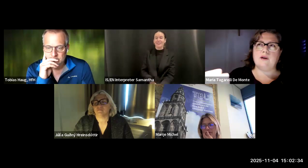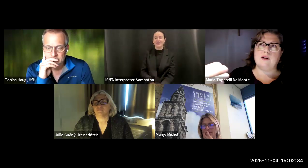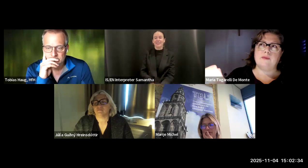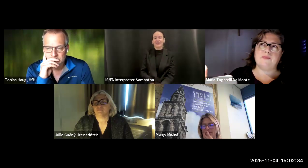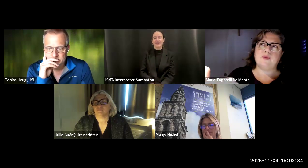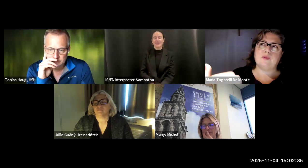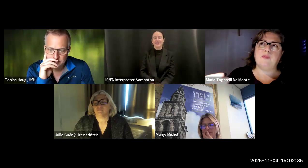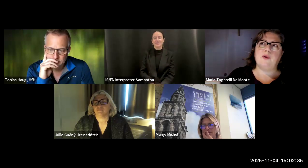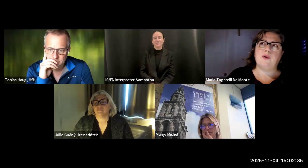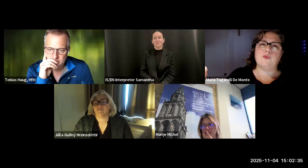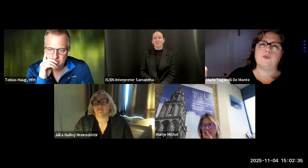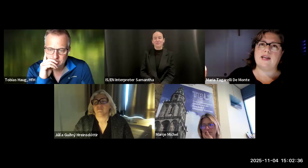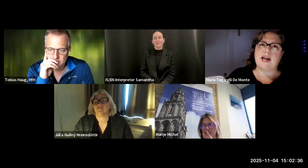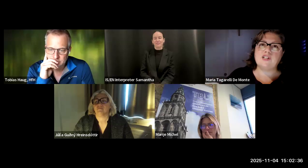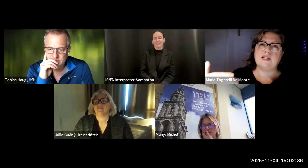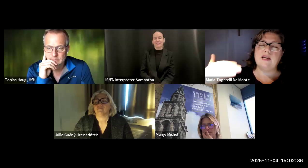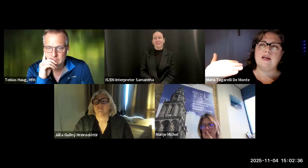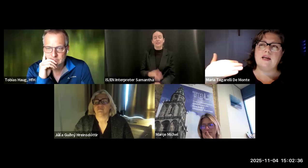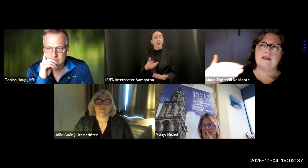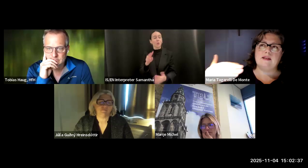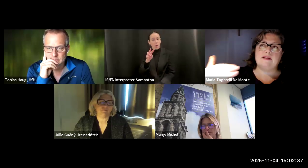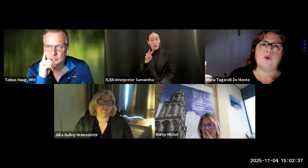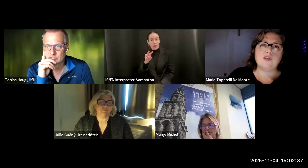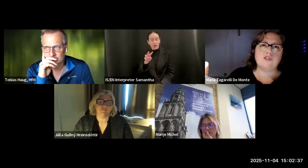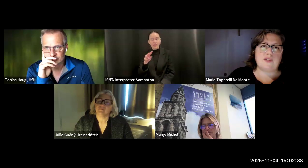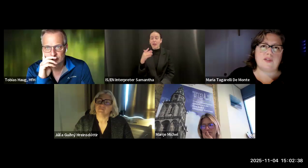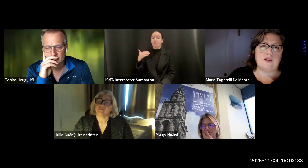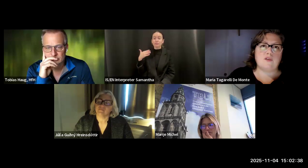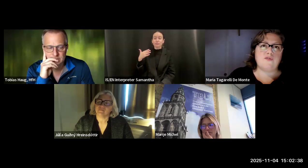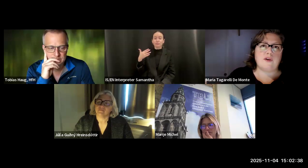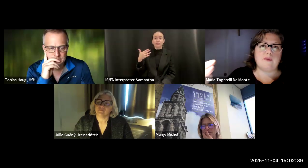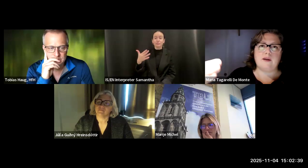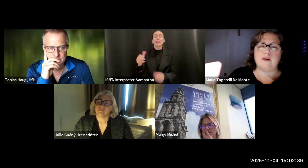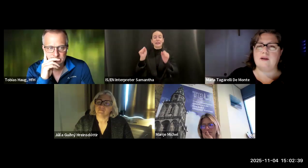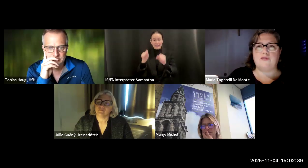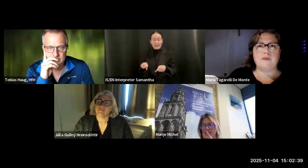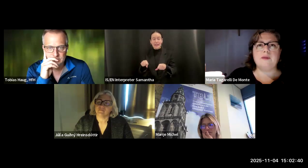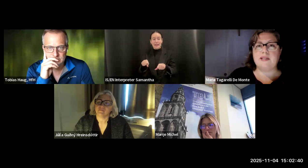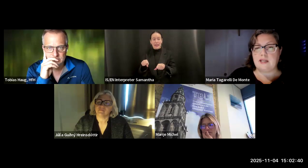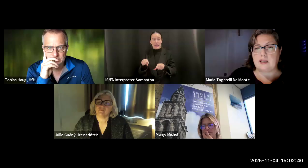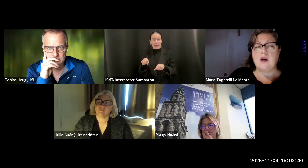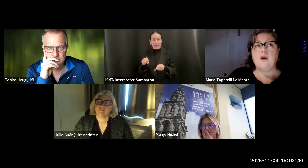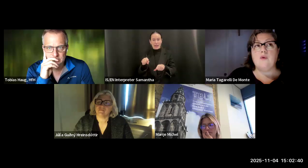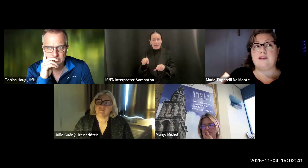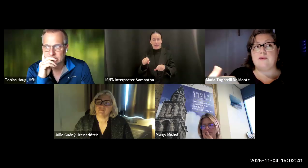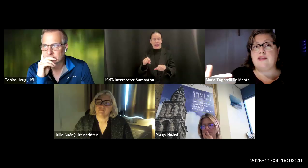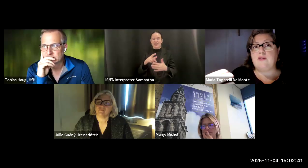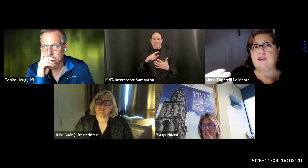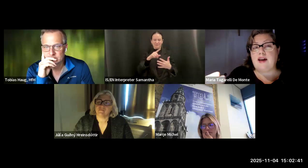get to the point where they can actually watch a video from the